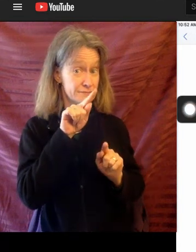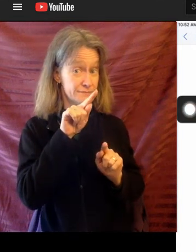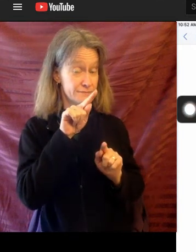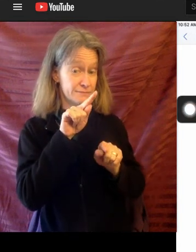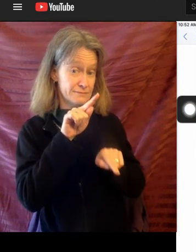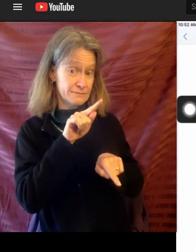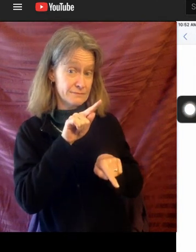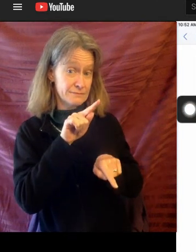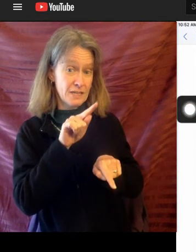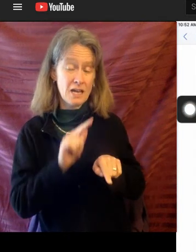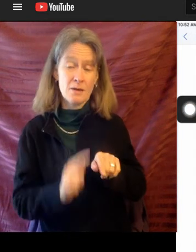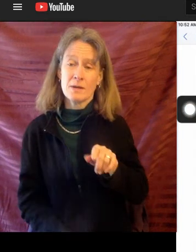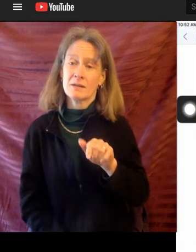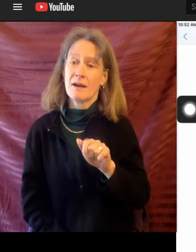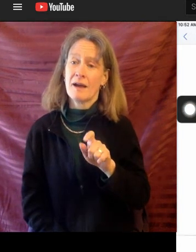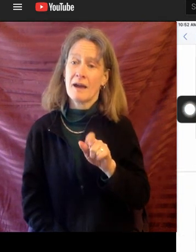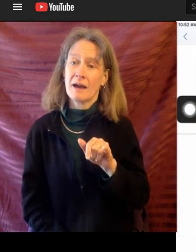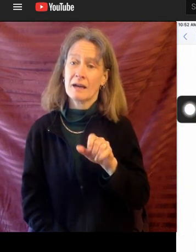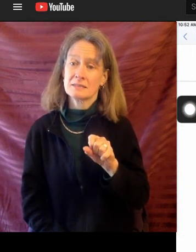vertex.